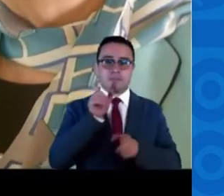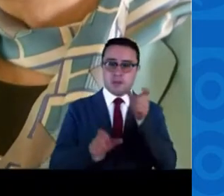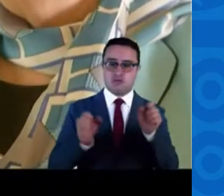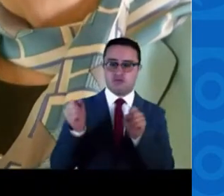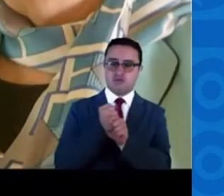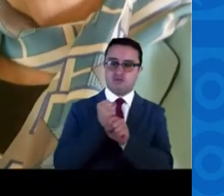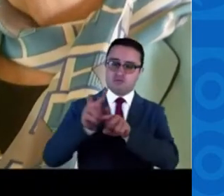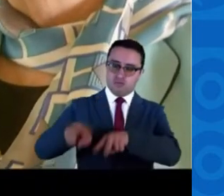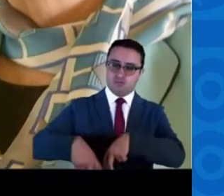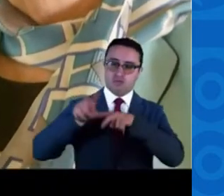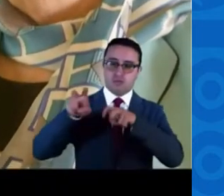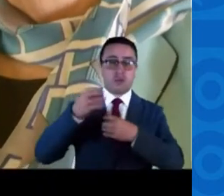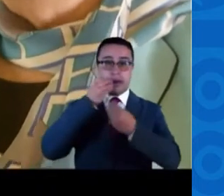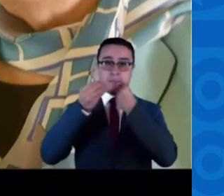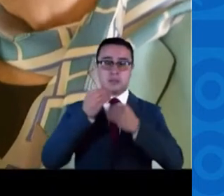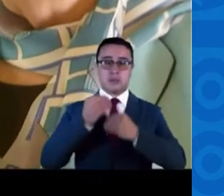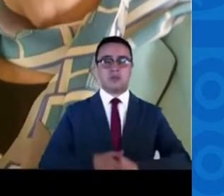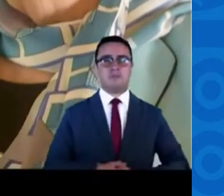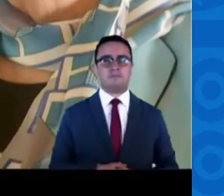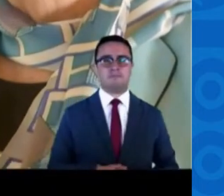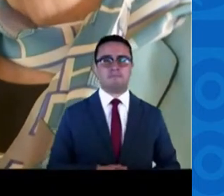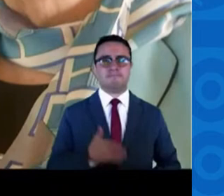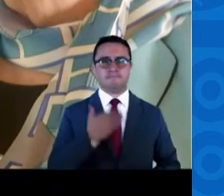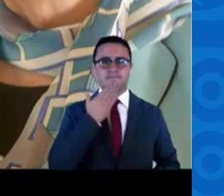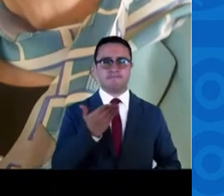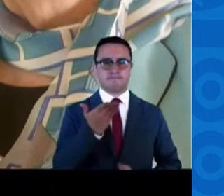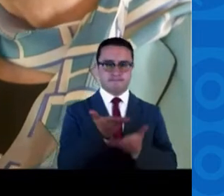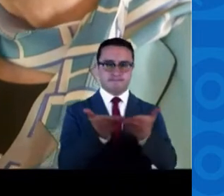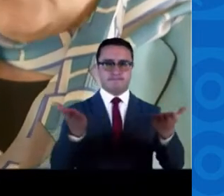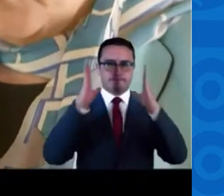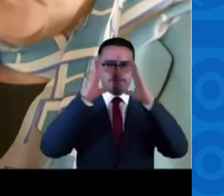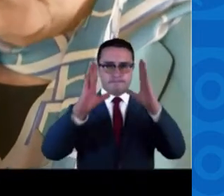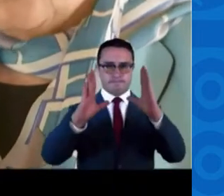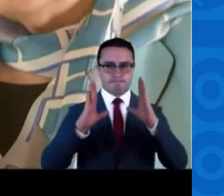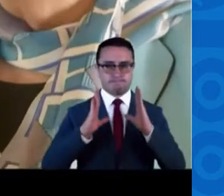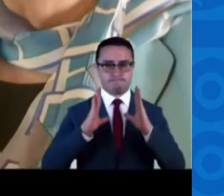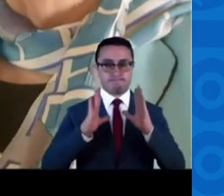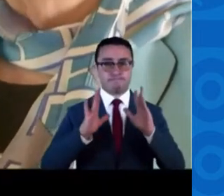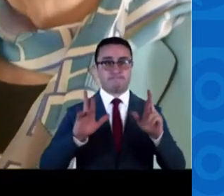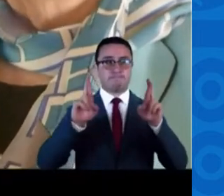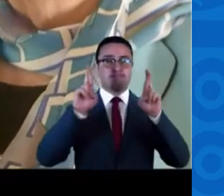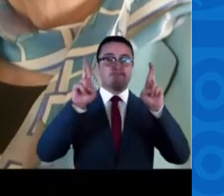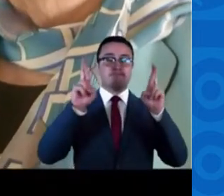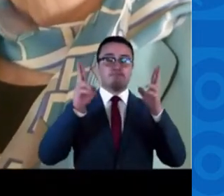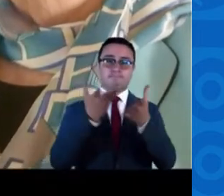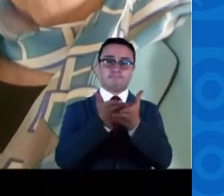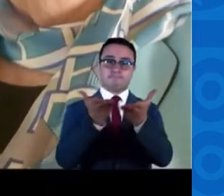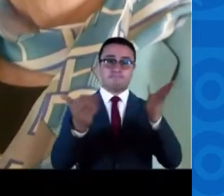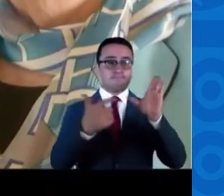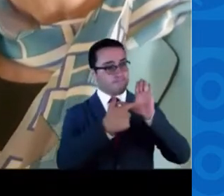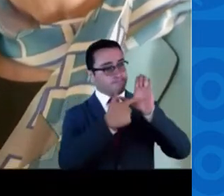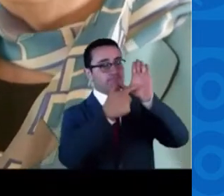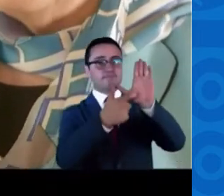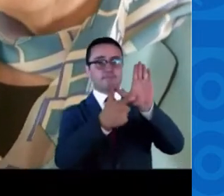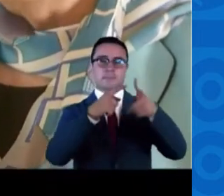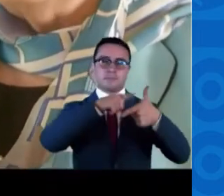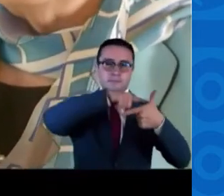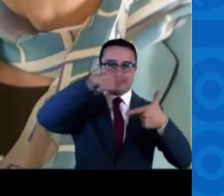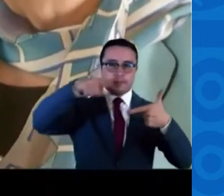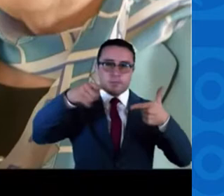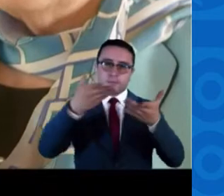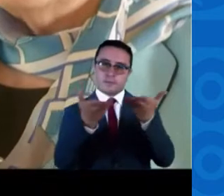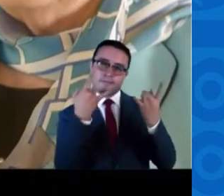but the sustainability of the entire chain. Thank you very much for your kind attention, and we hope that this